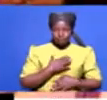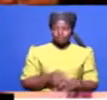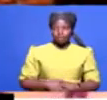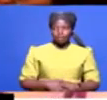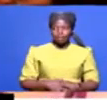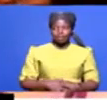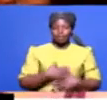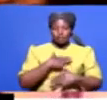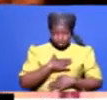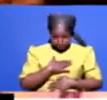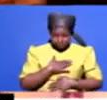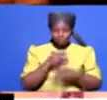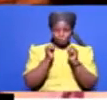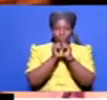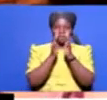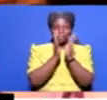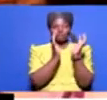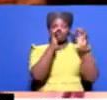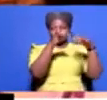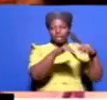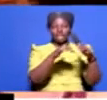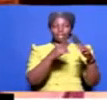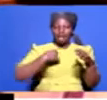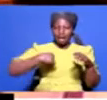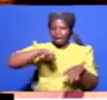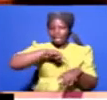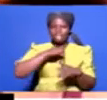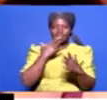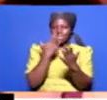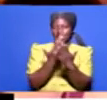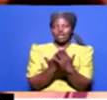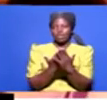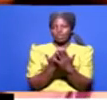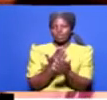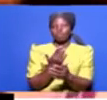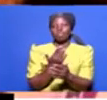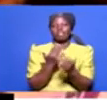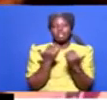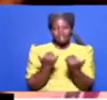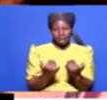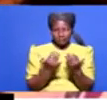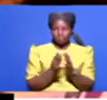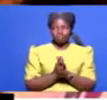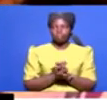Your Excellency and the congregation, we thank you. So here it goes.